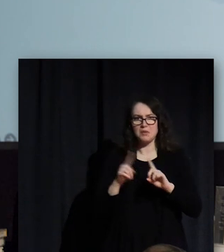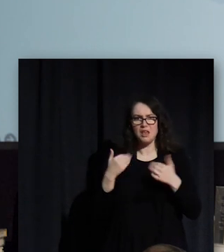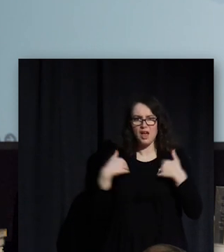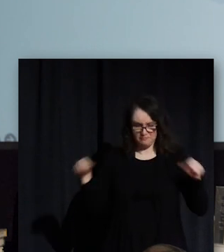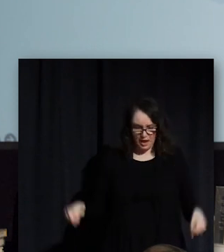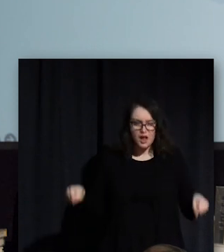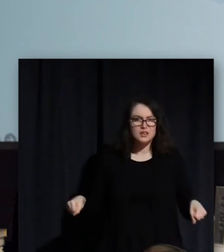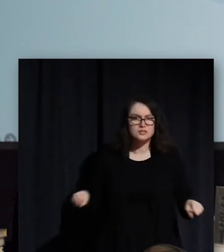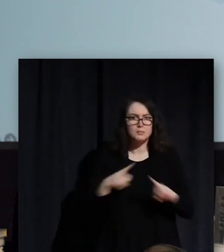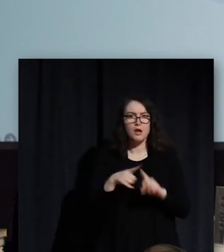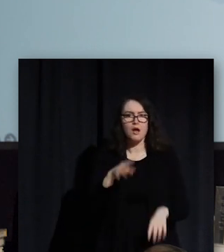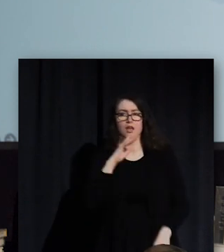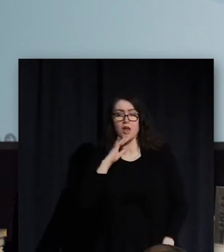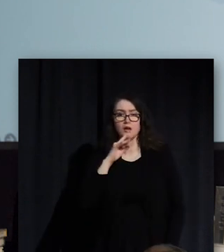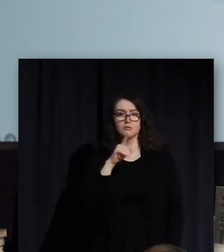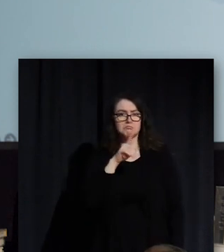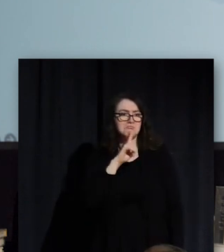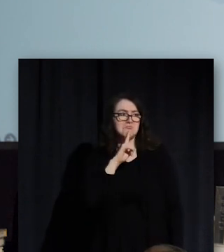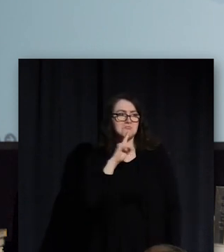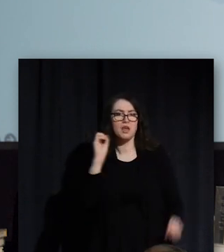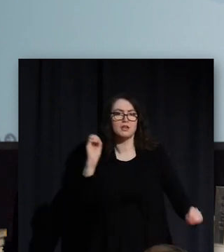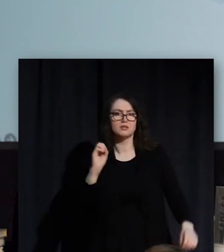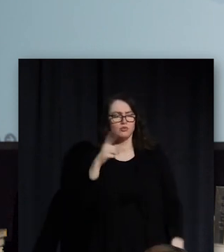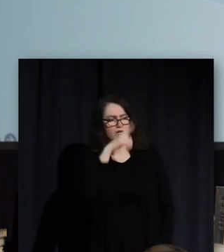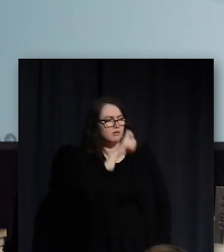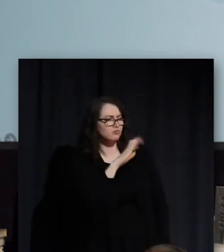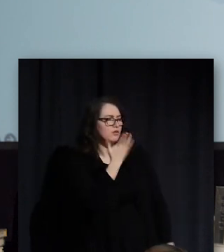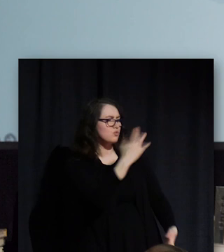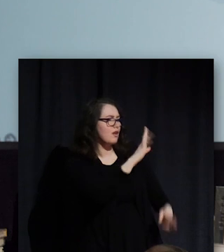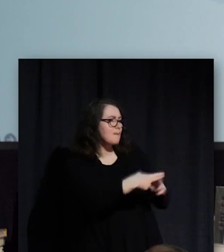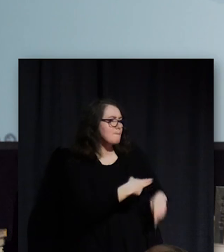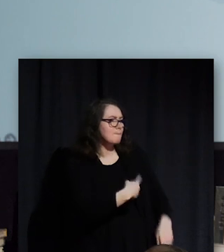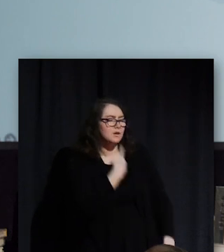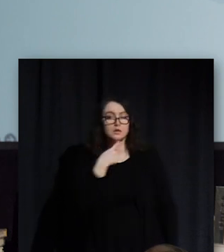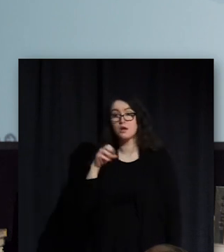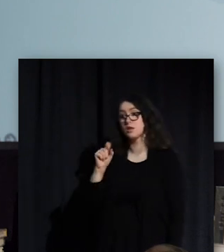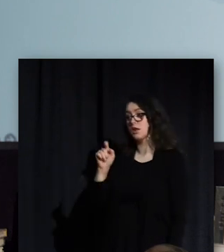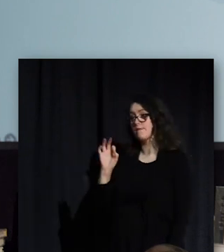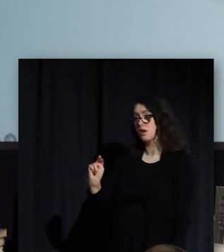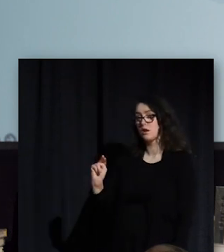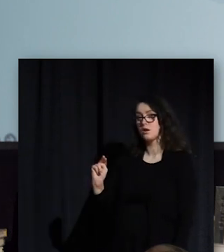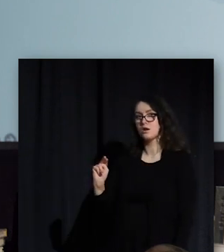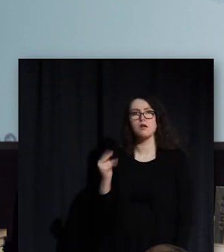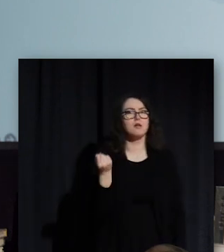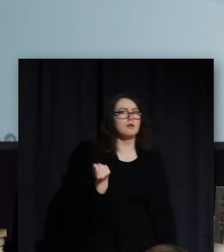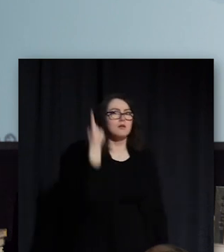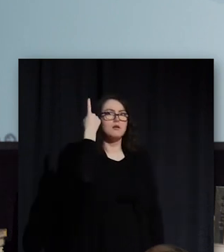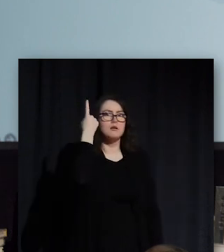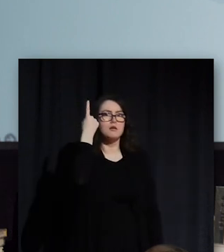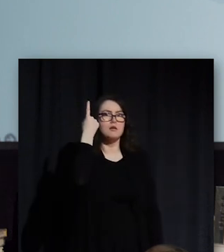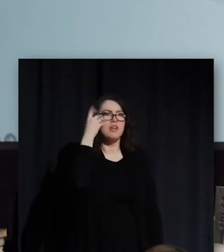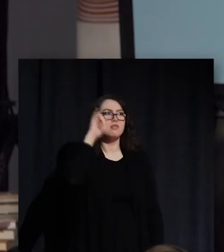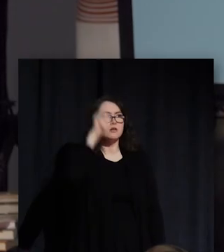So I ask him, "What's your name?" He says, "Stefan." And then it clicks. This is the guy I've